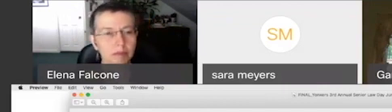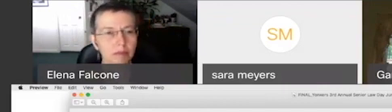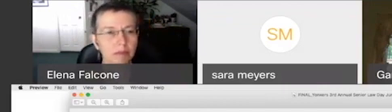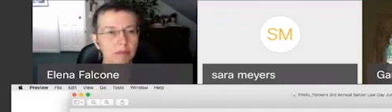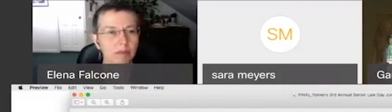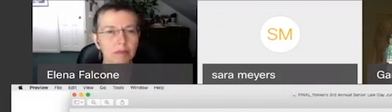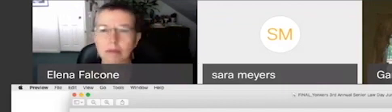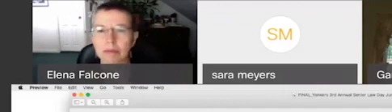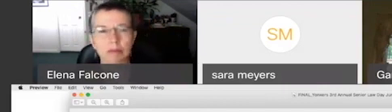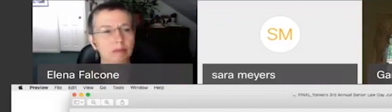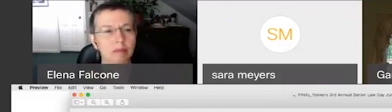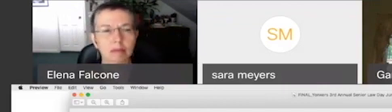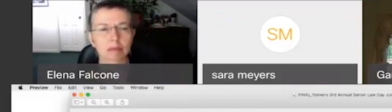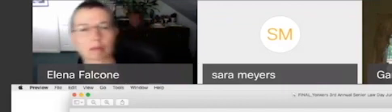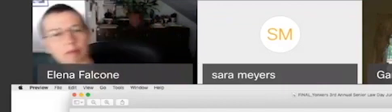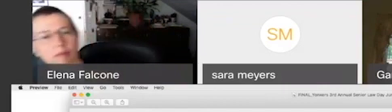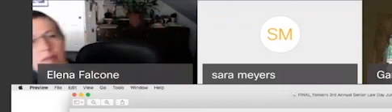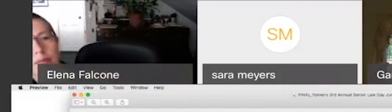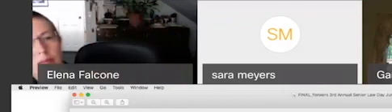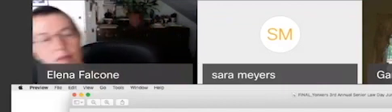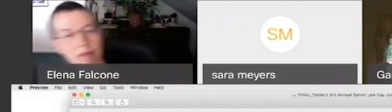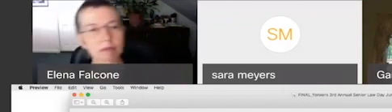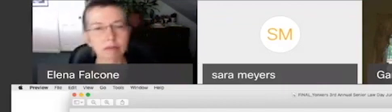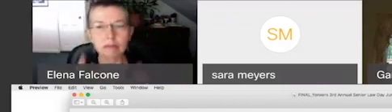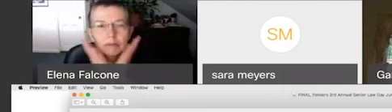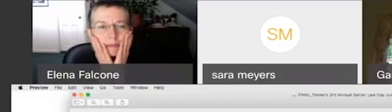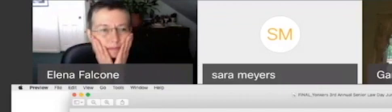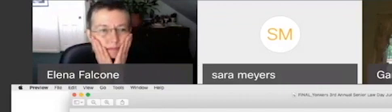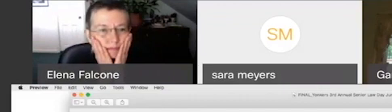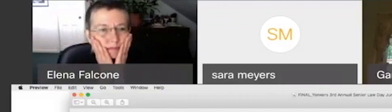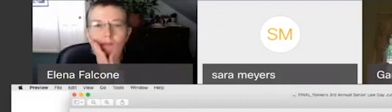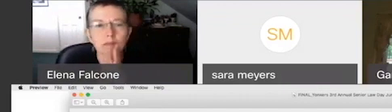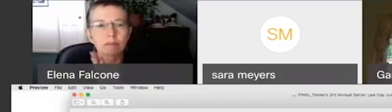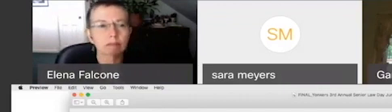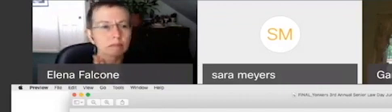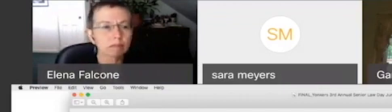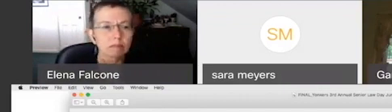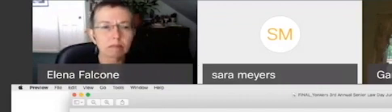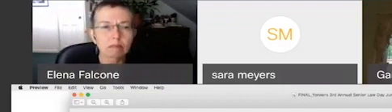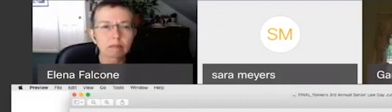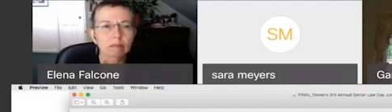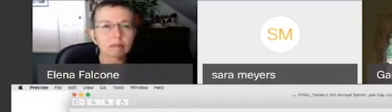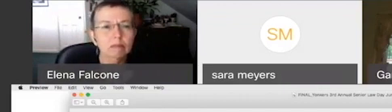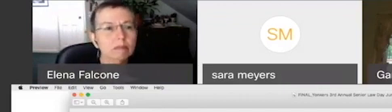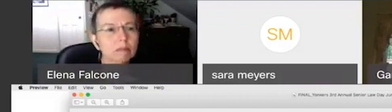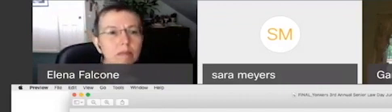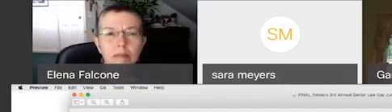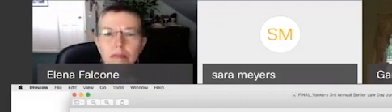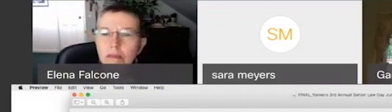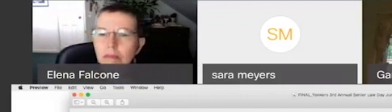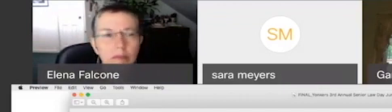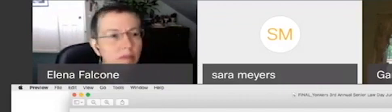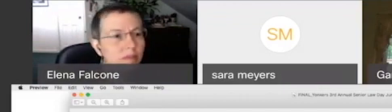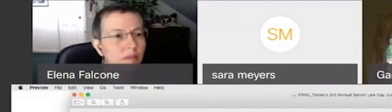group put together about 50 recommendations, and those recommendations were then submitted to the legislature. Not all of them